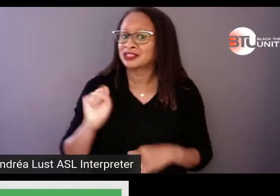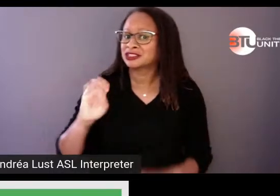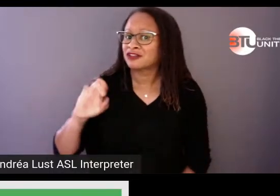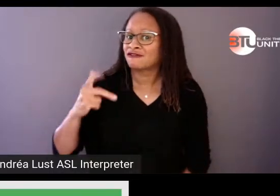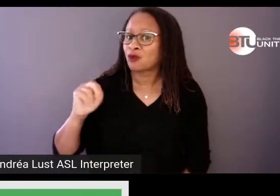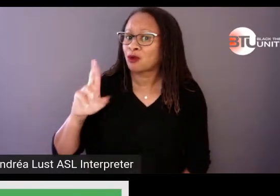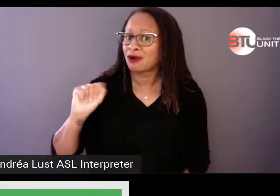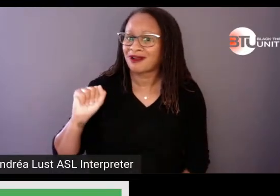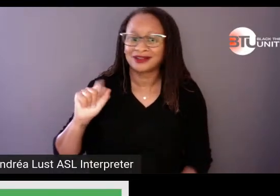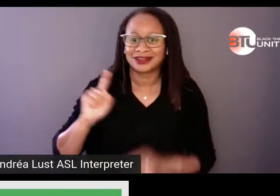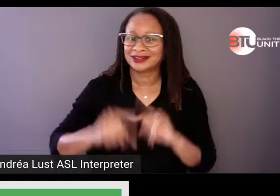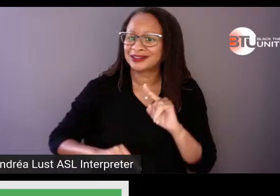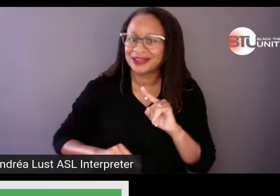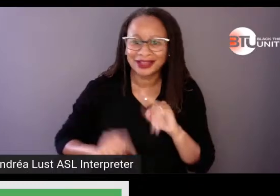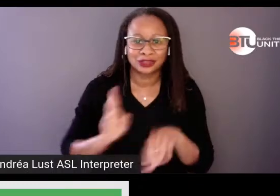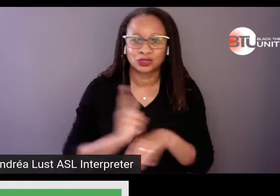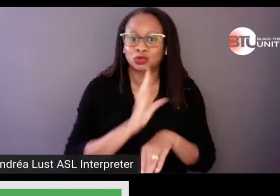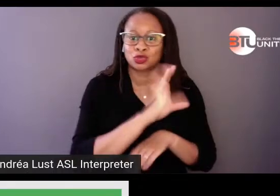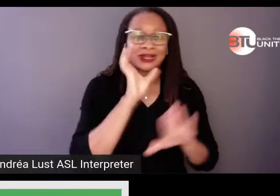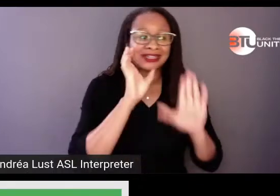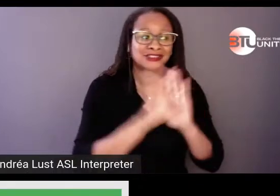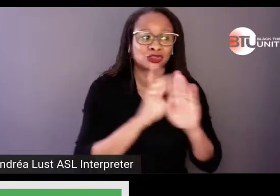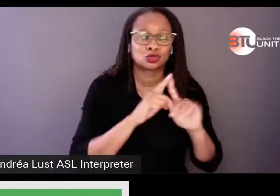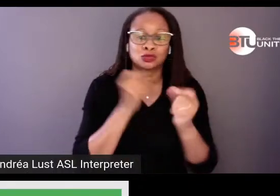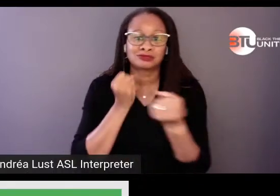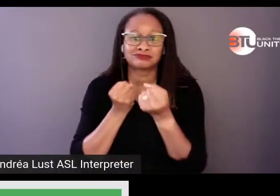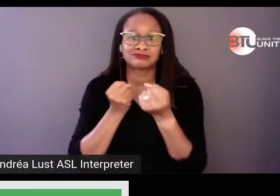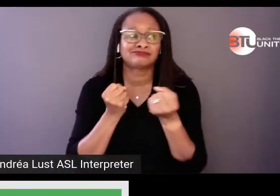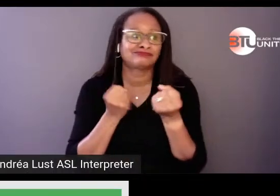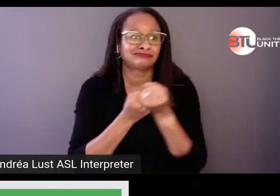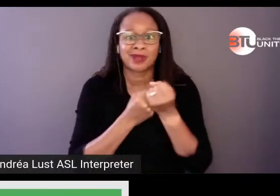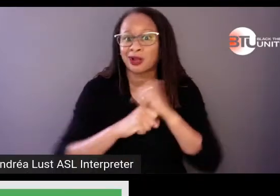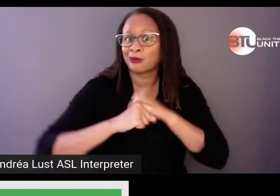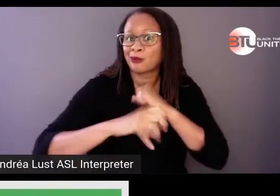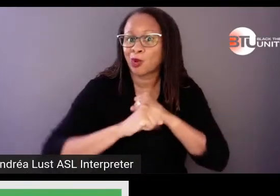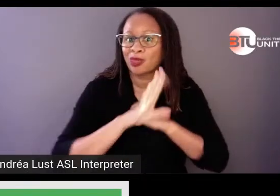to endorse a product or their business without her permission. And she